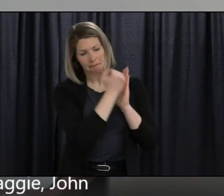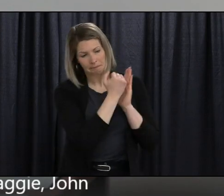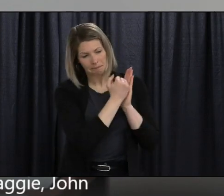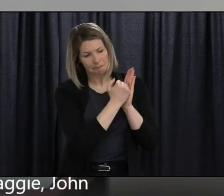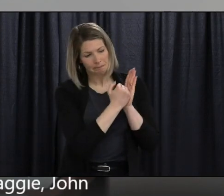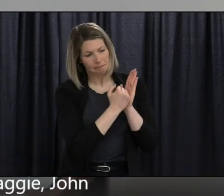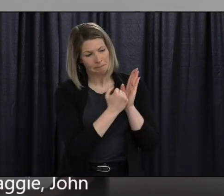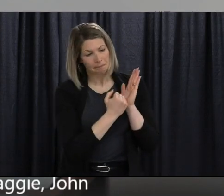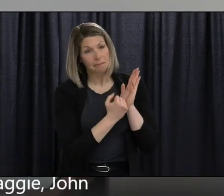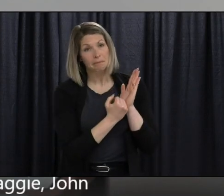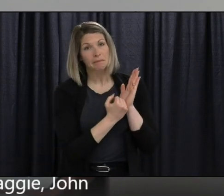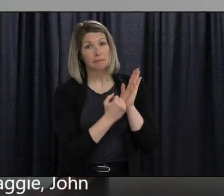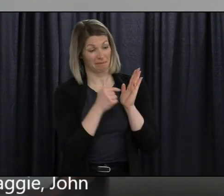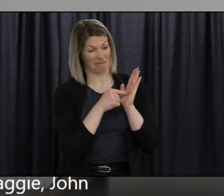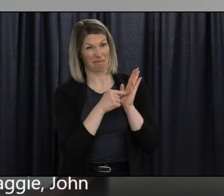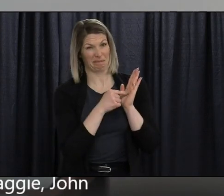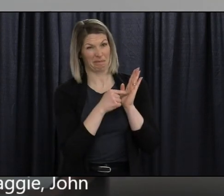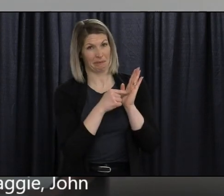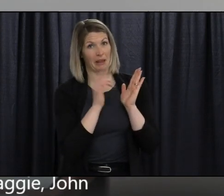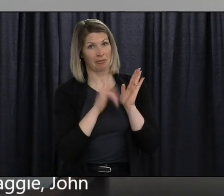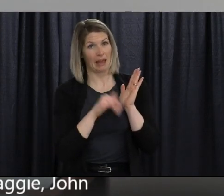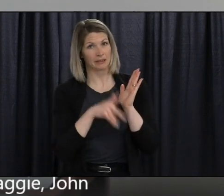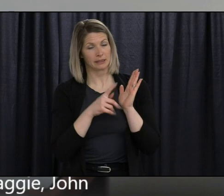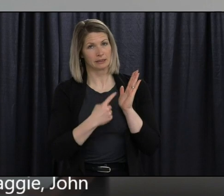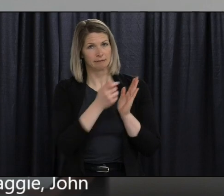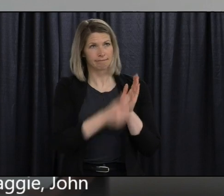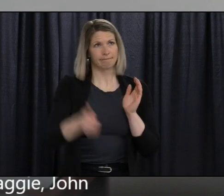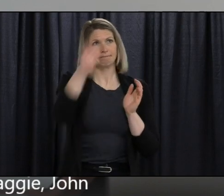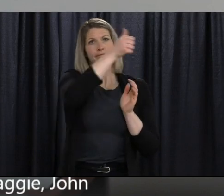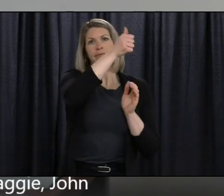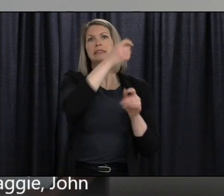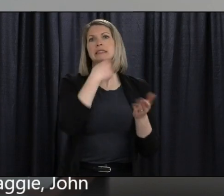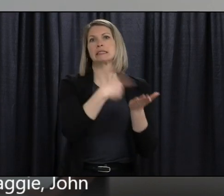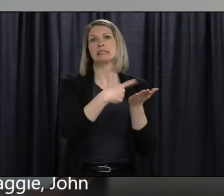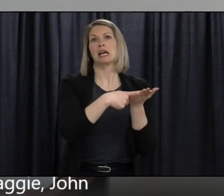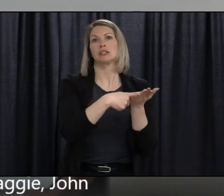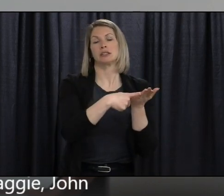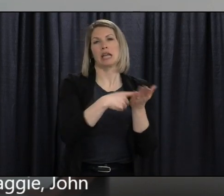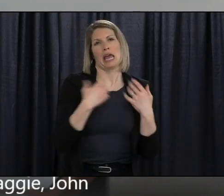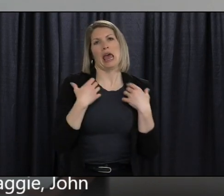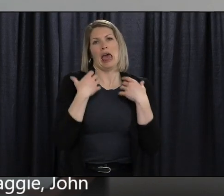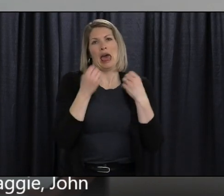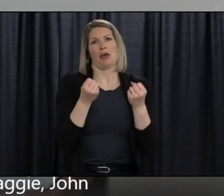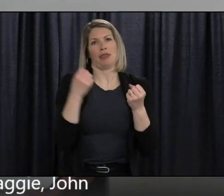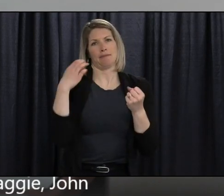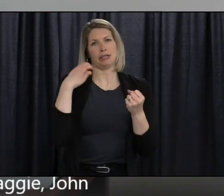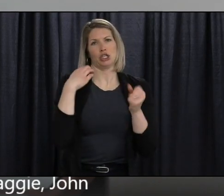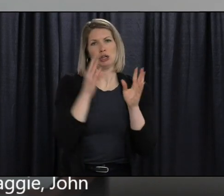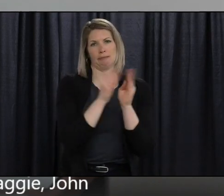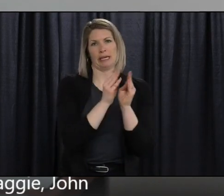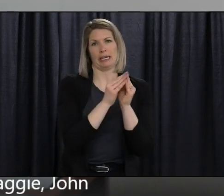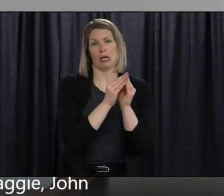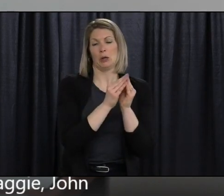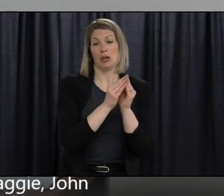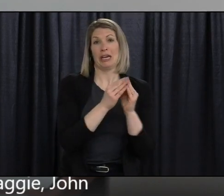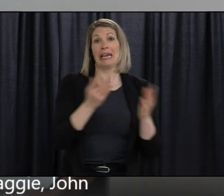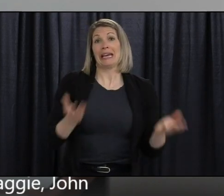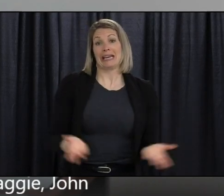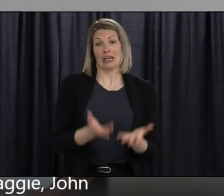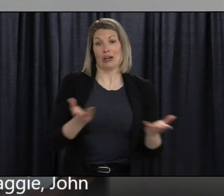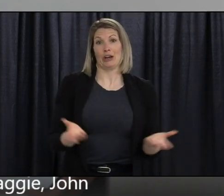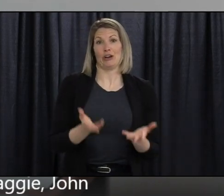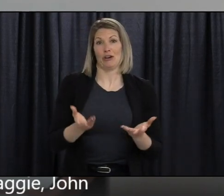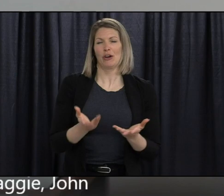ongoing discussion at the health ministers meeting, and we have the most generous criteria of any